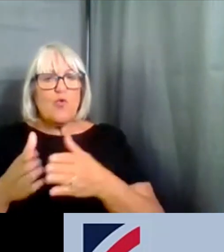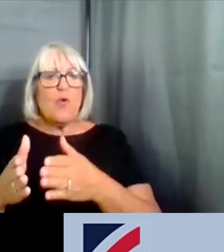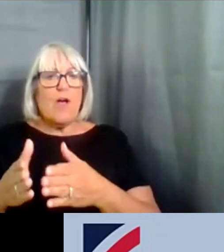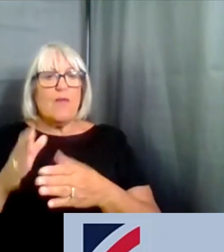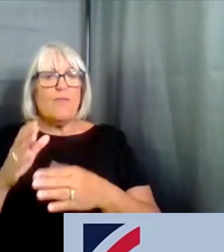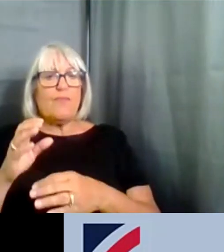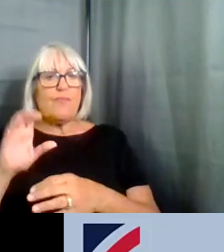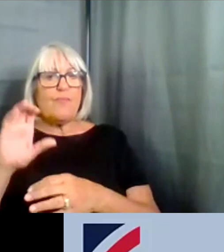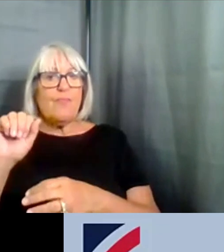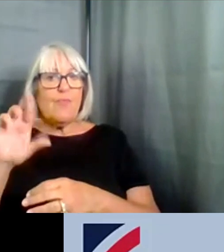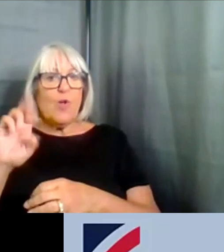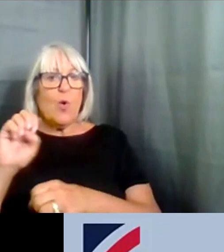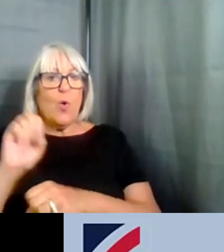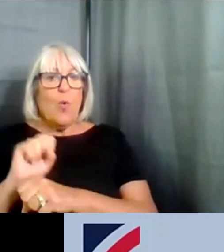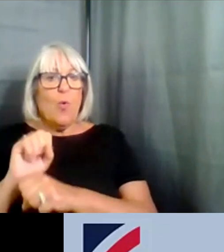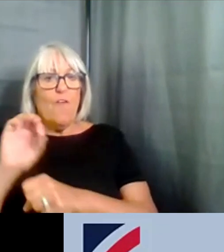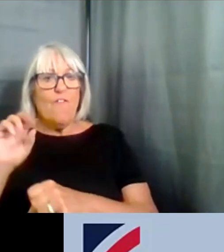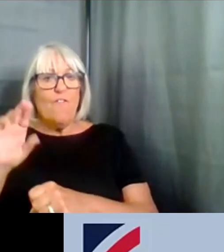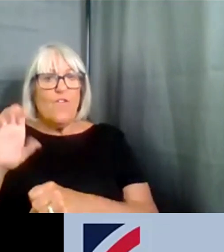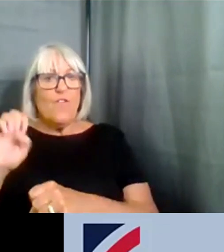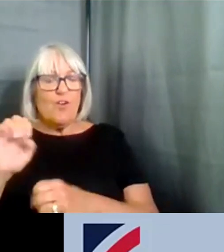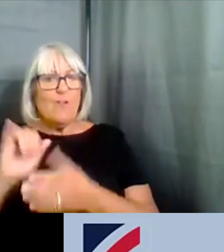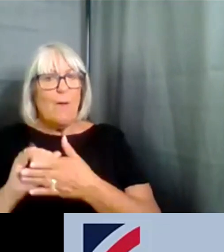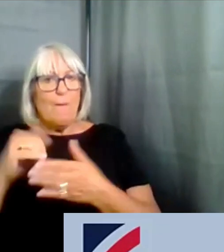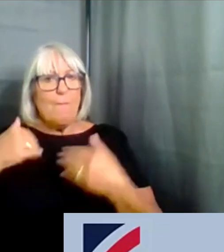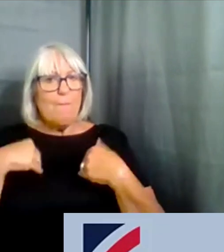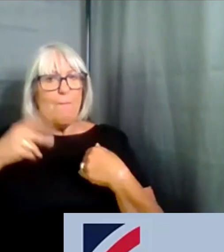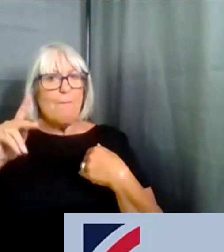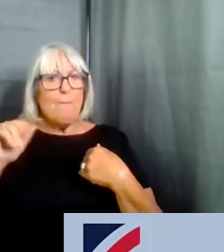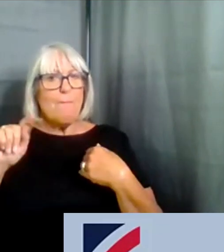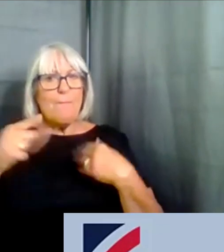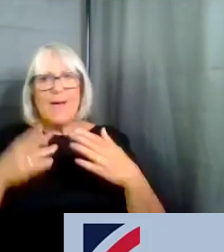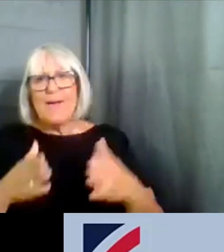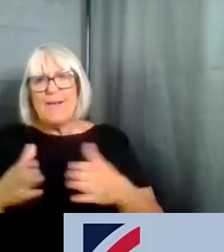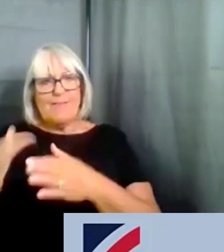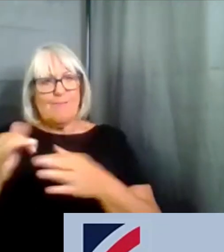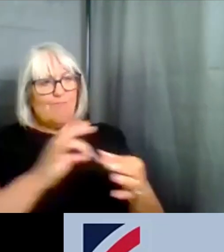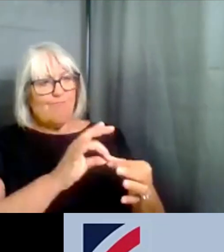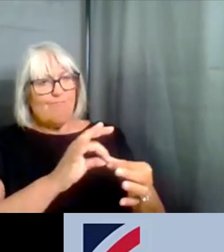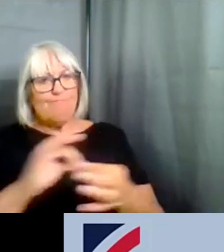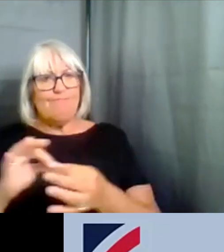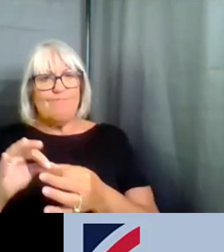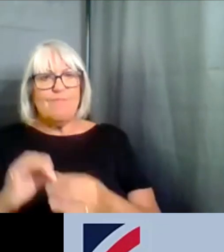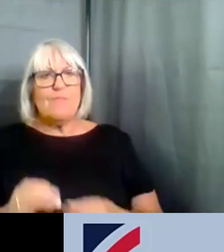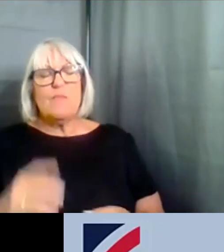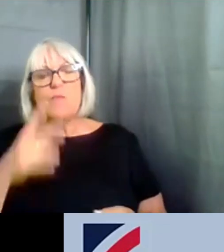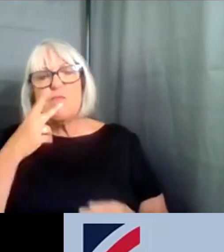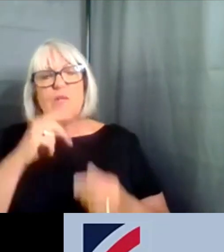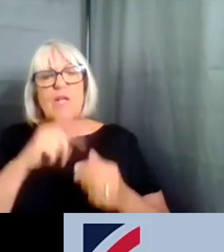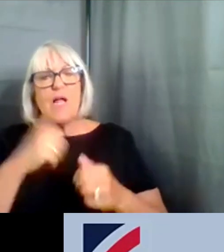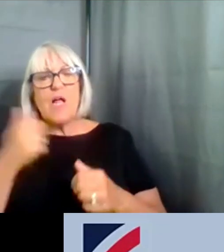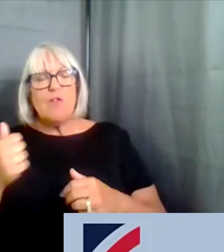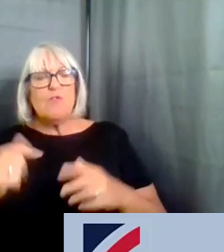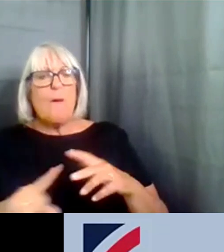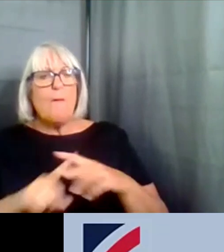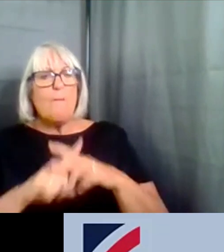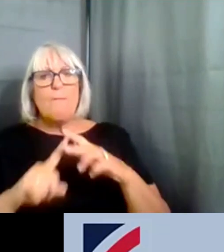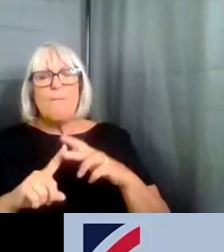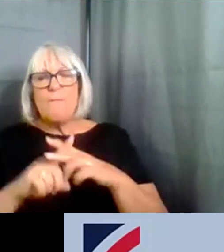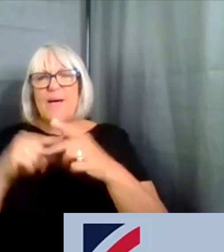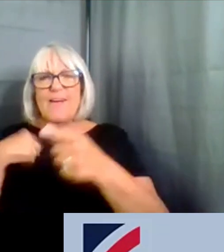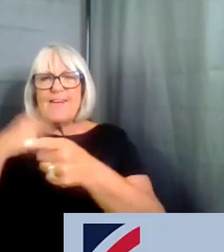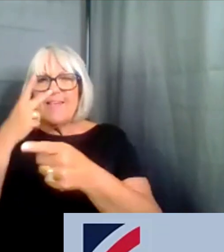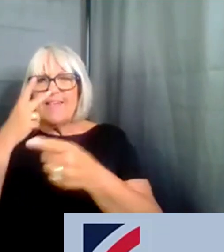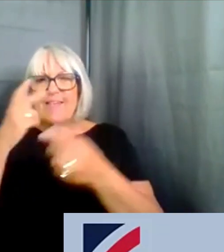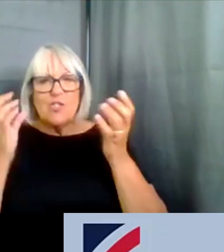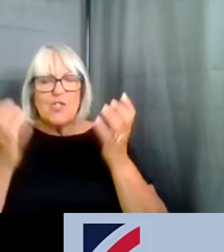I know we've had a couple of different comments that have popped up in the chat around apprenticeship and the role that it can play. So, and I think oftentimes